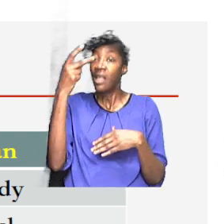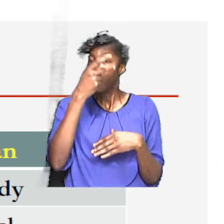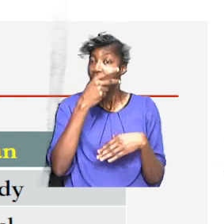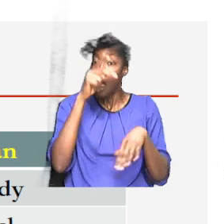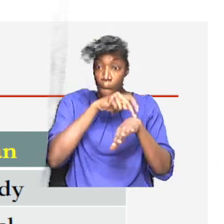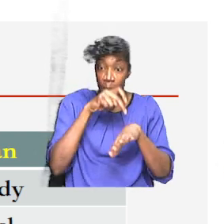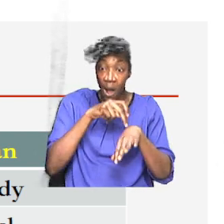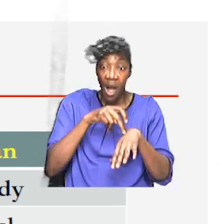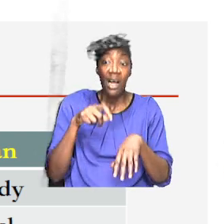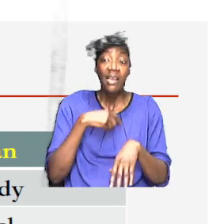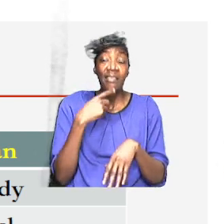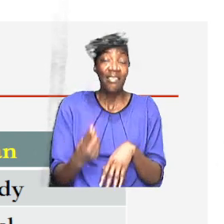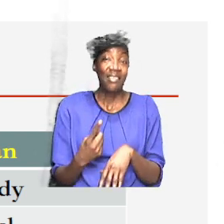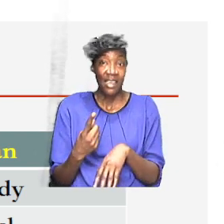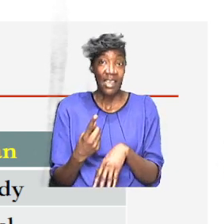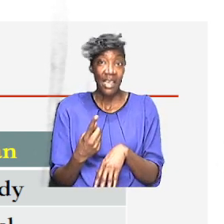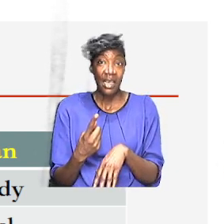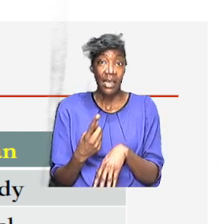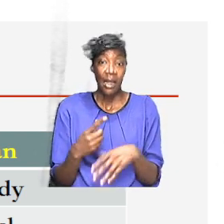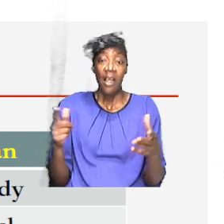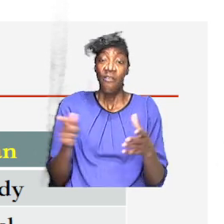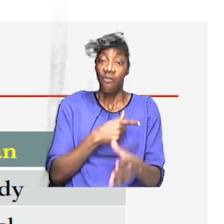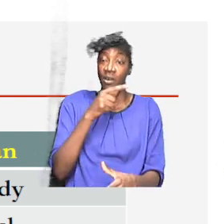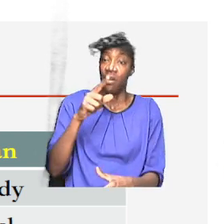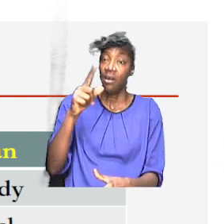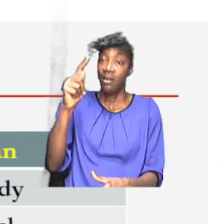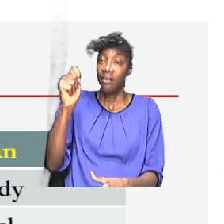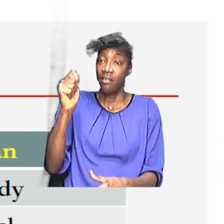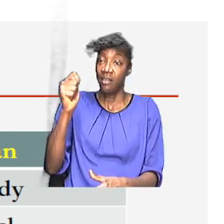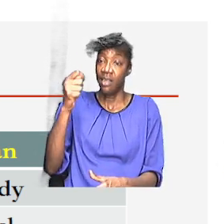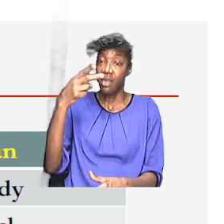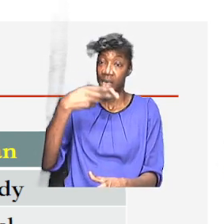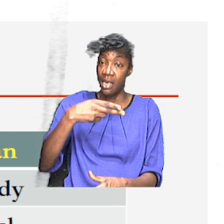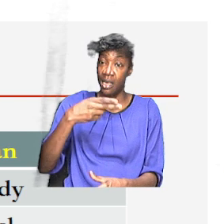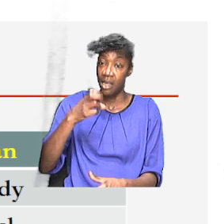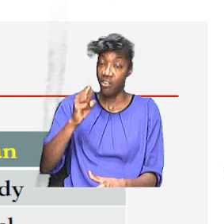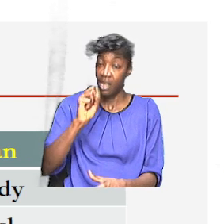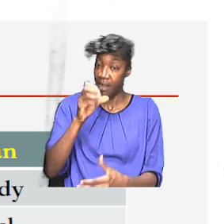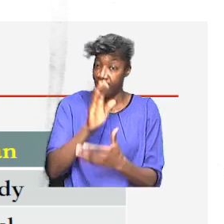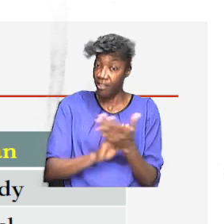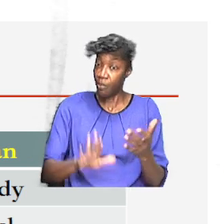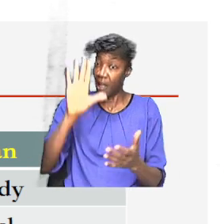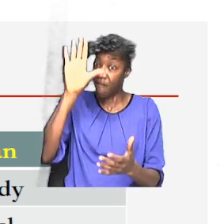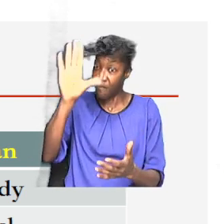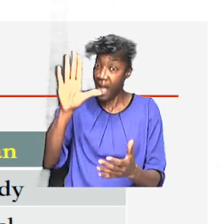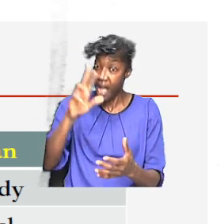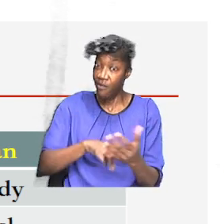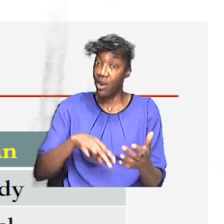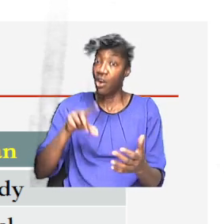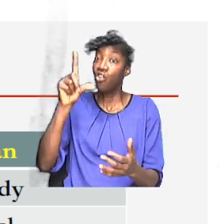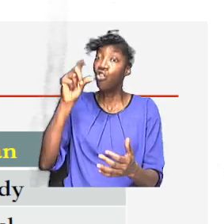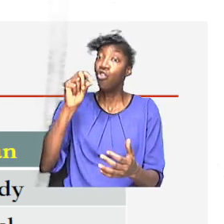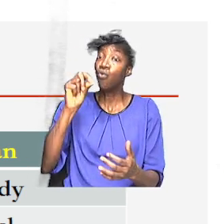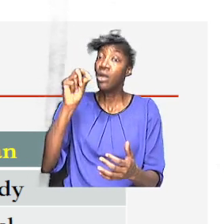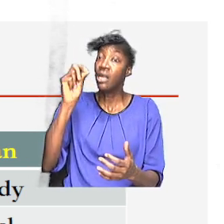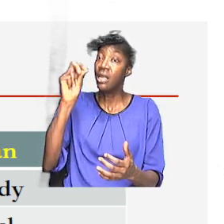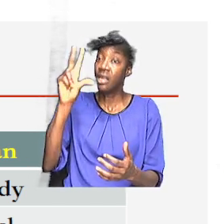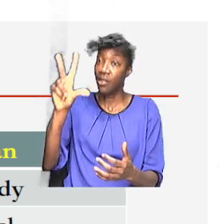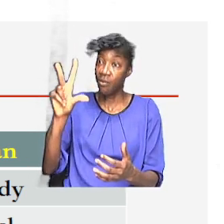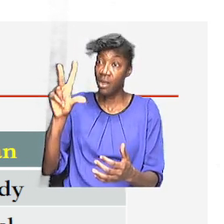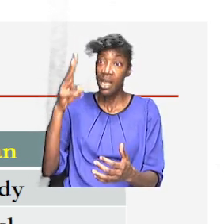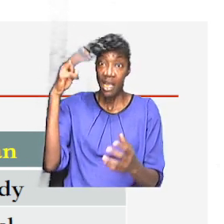make mention of this in 1 Thessalonians chapter 5 and verse 23. He says, "And the very God of